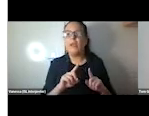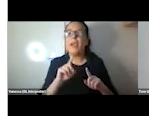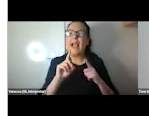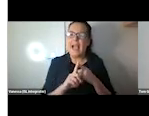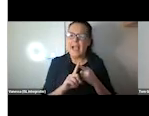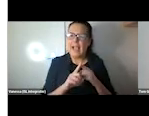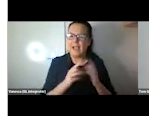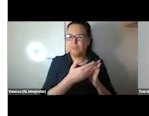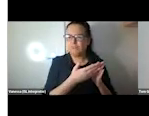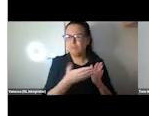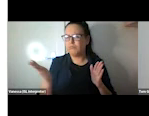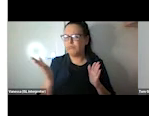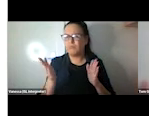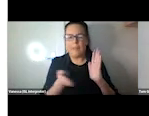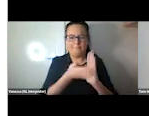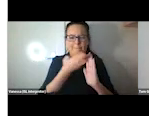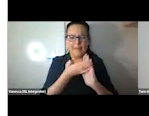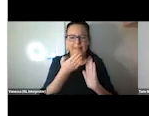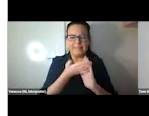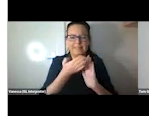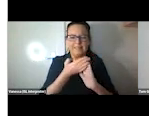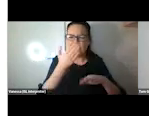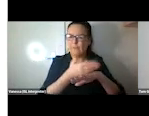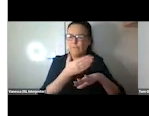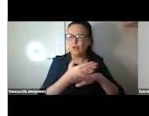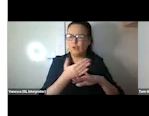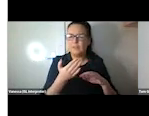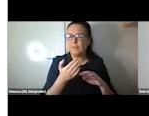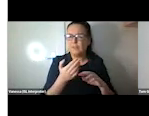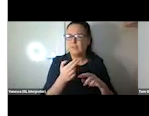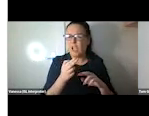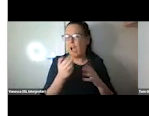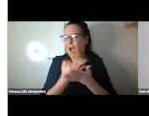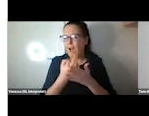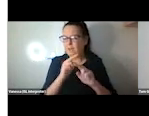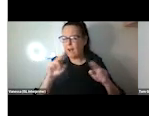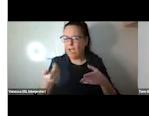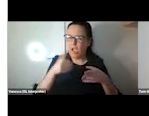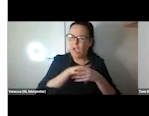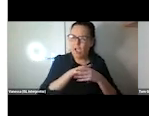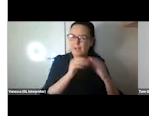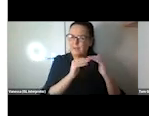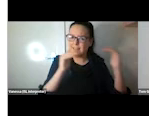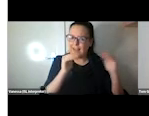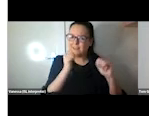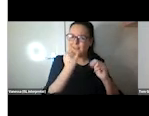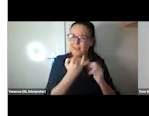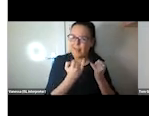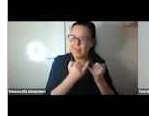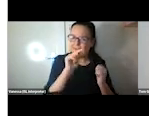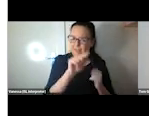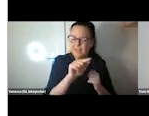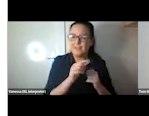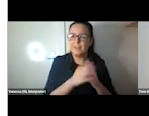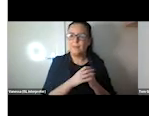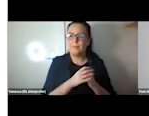additional building uses and functions that you often don't get in standards like this. So we see recommendations around cultural, leisure,